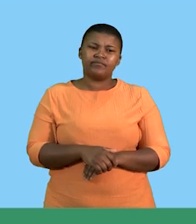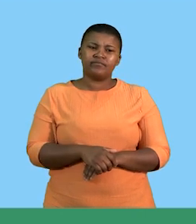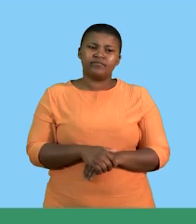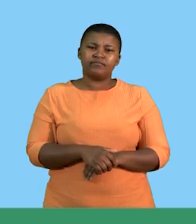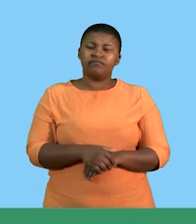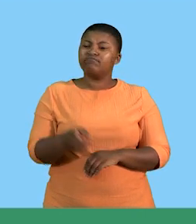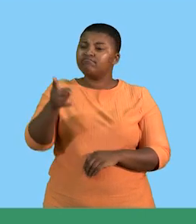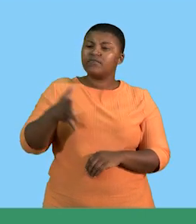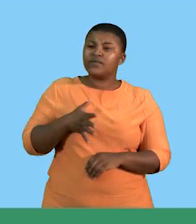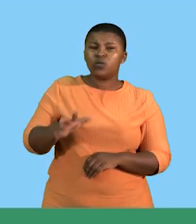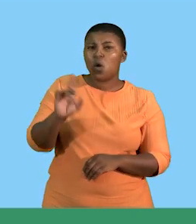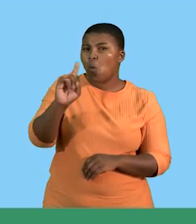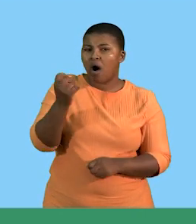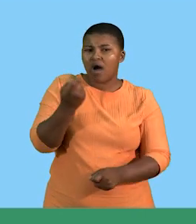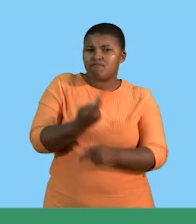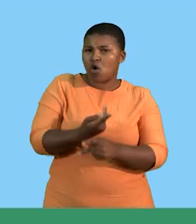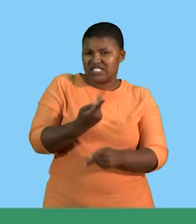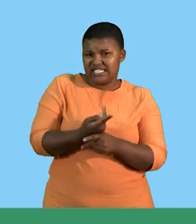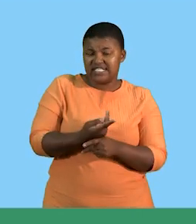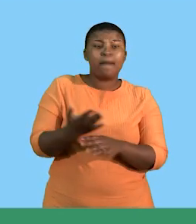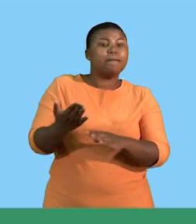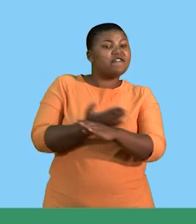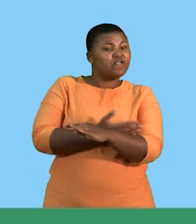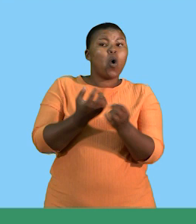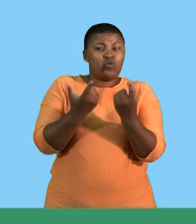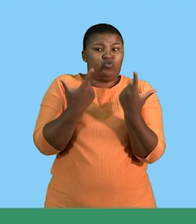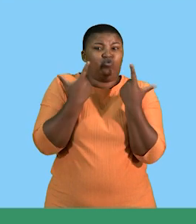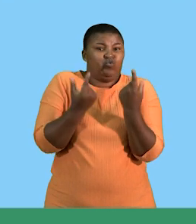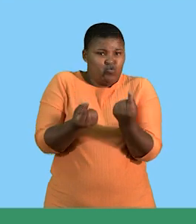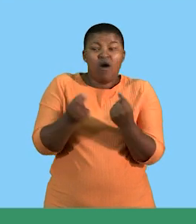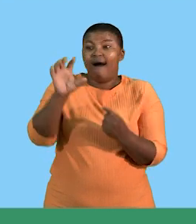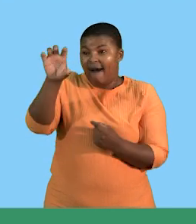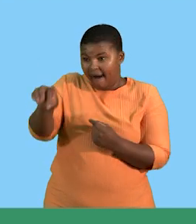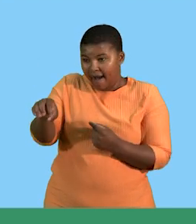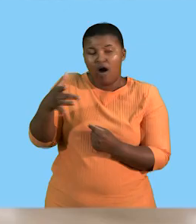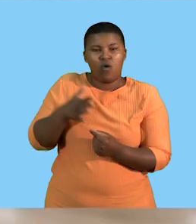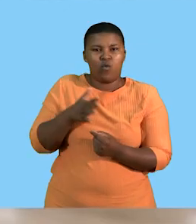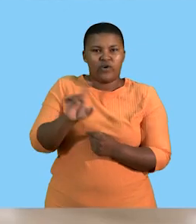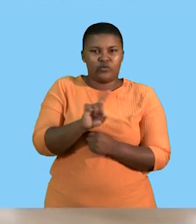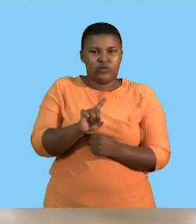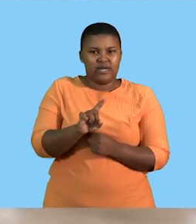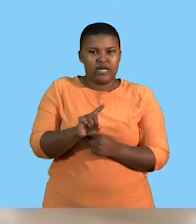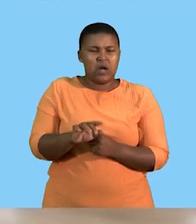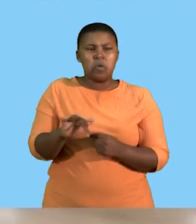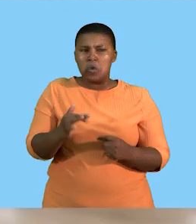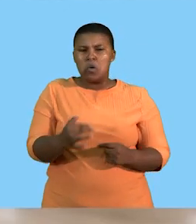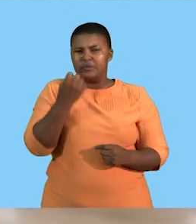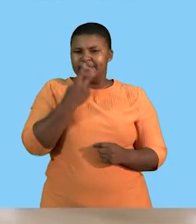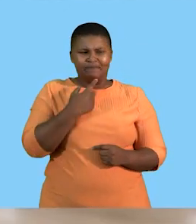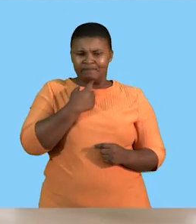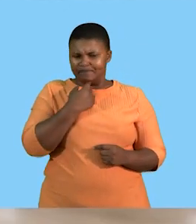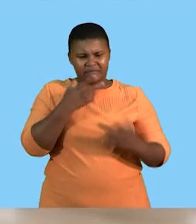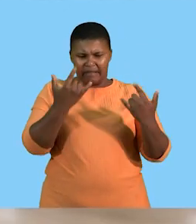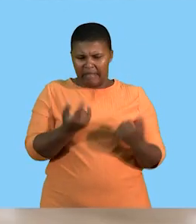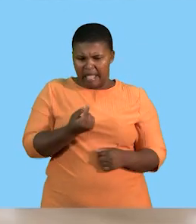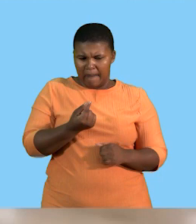they want from our product before we produce the product. Or if we see that our sales are dropping, we will adapt